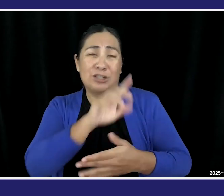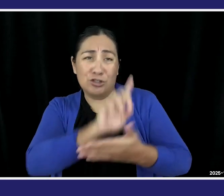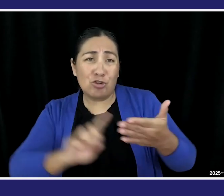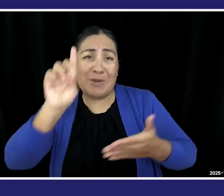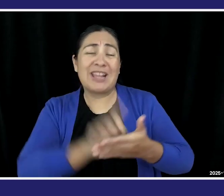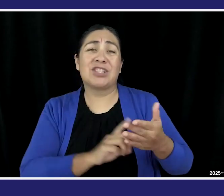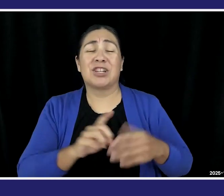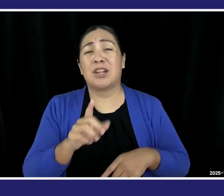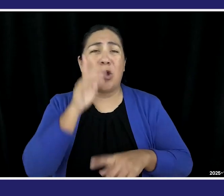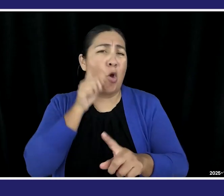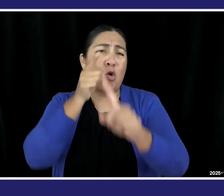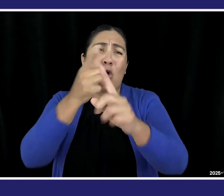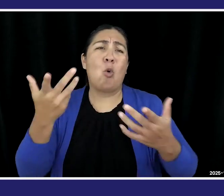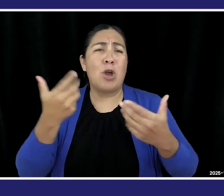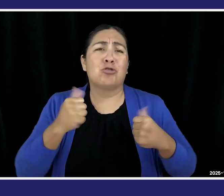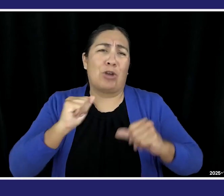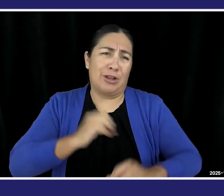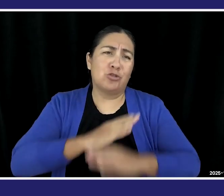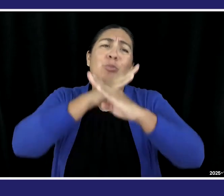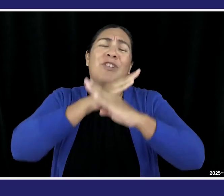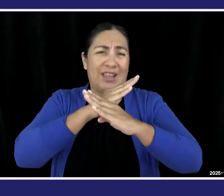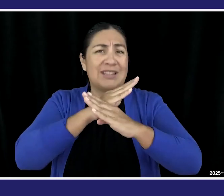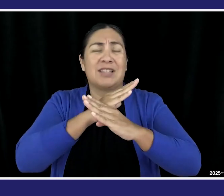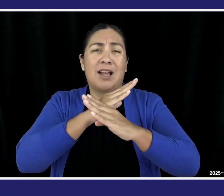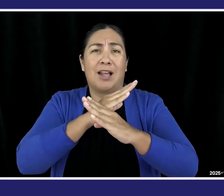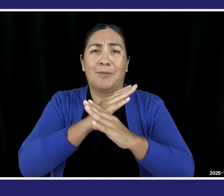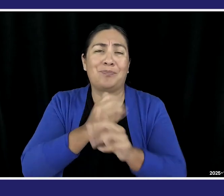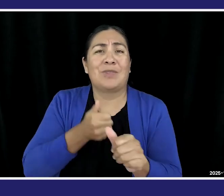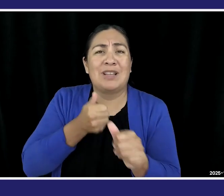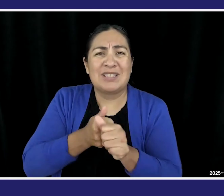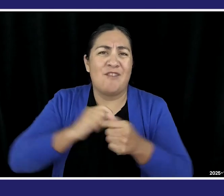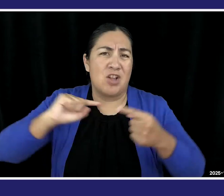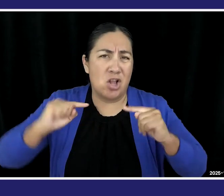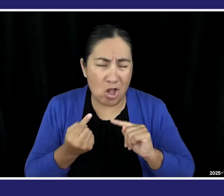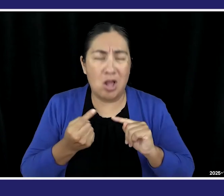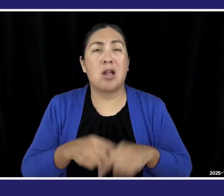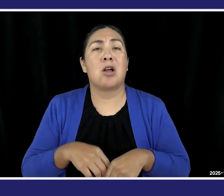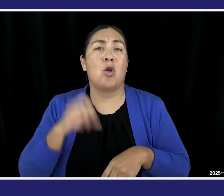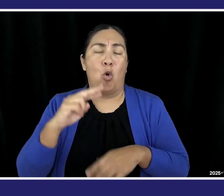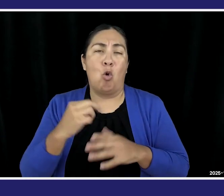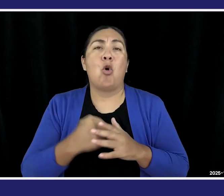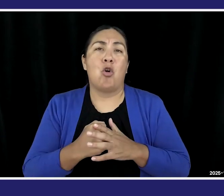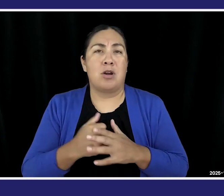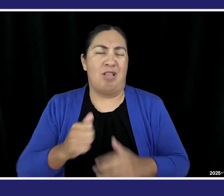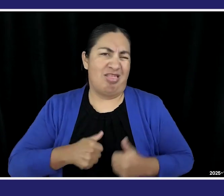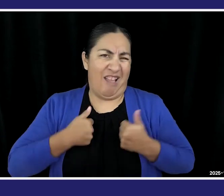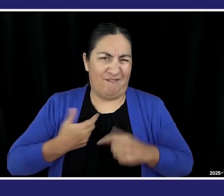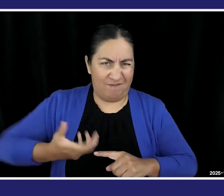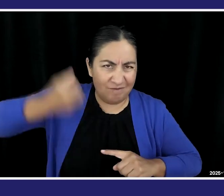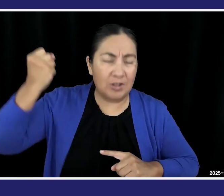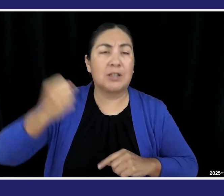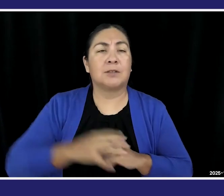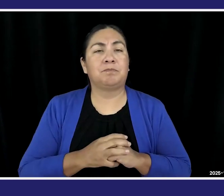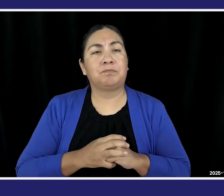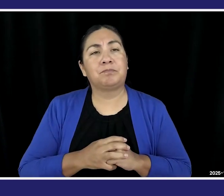at preventing suicide, self-harm, or overdose. The one thing I do want to also reiterate is that